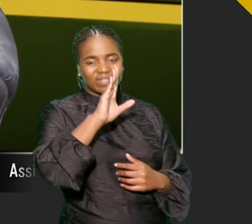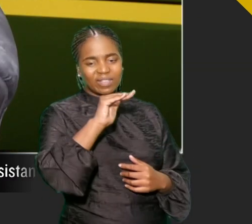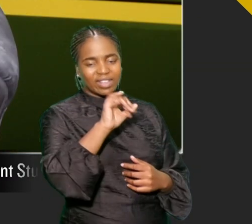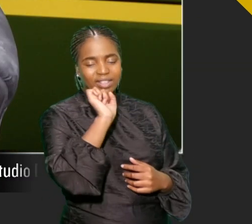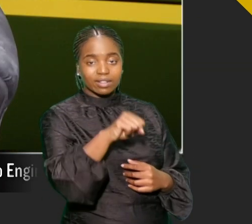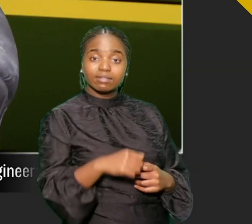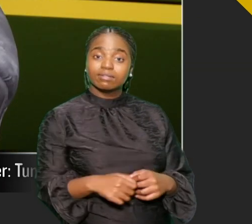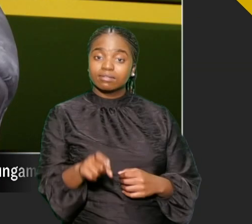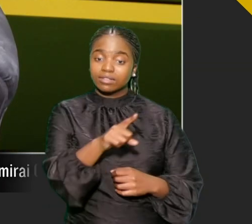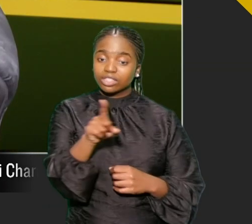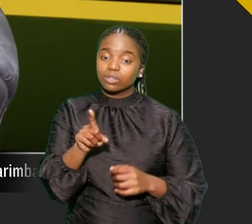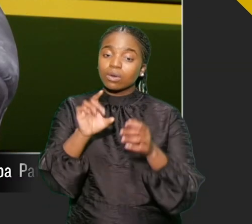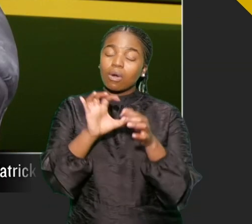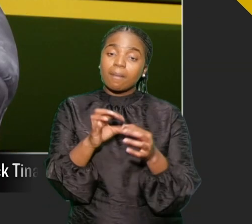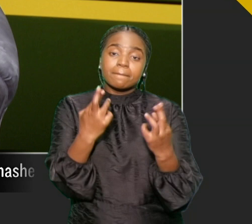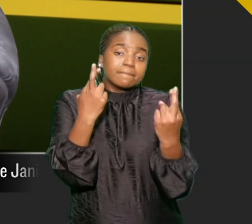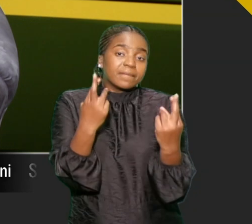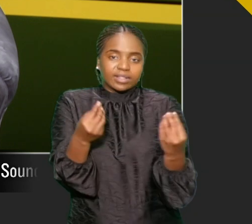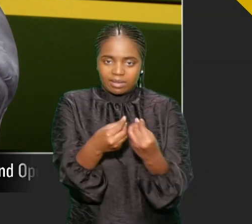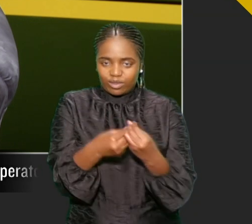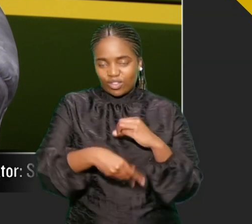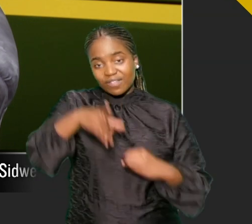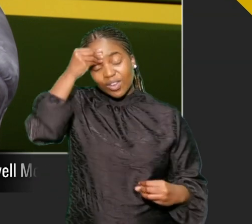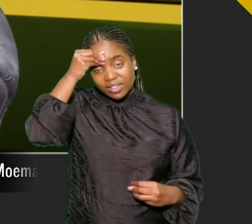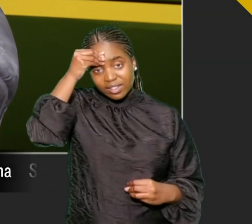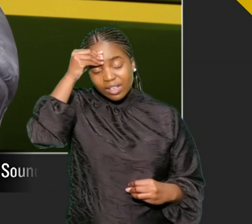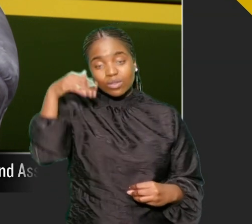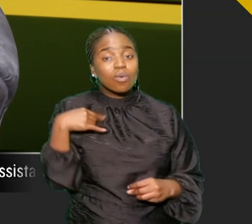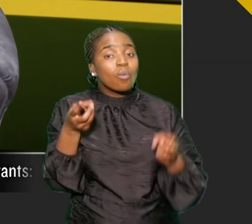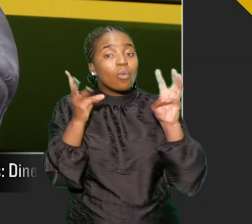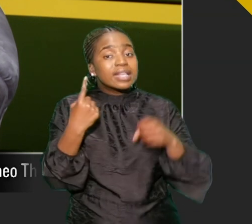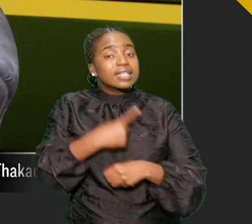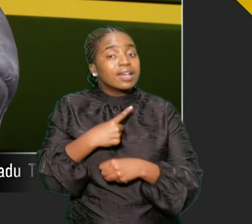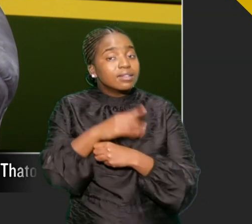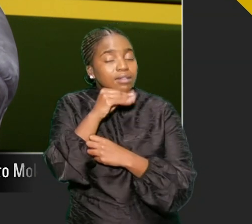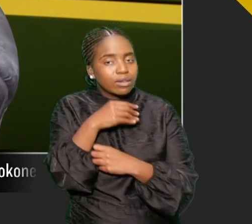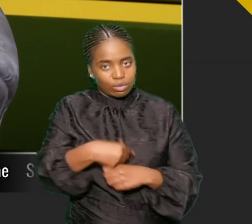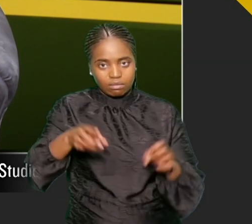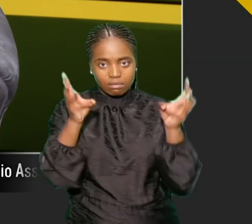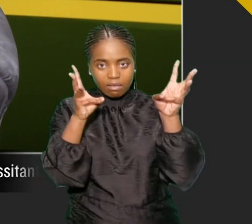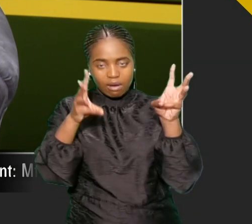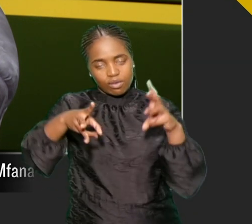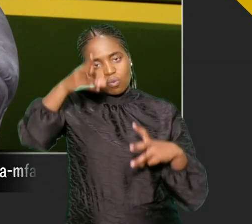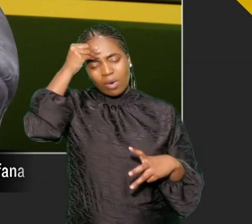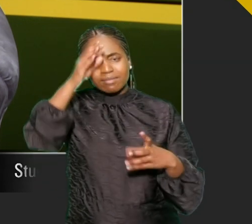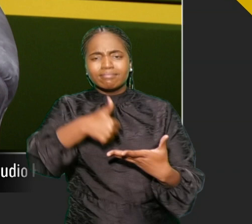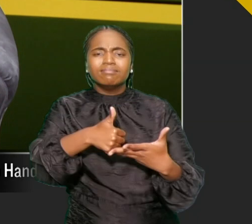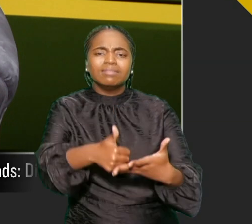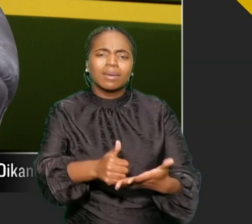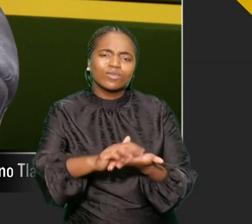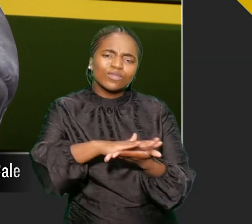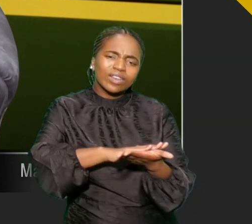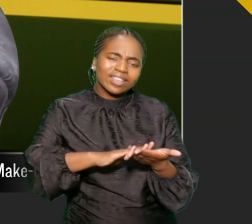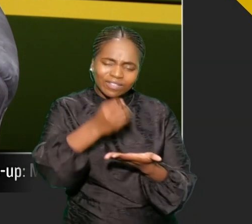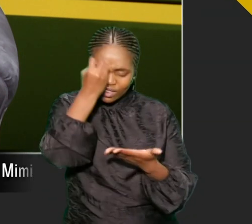And kukuwena ohlele ekhaya, I hope there's a lesson you've taken. I hope there's something oyitholile namhlanje ezokusiza from that healing in this time of